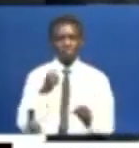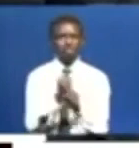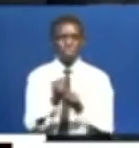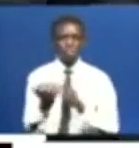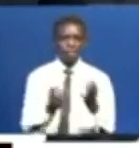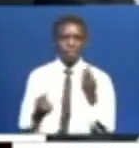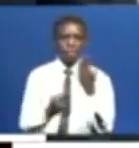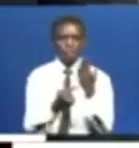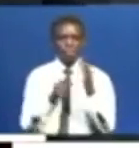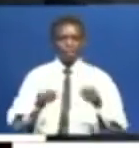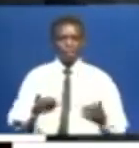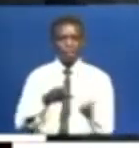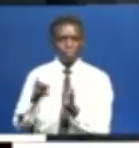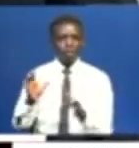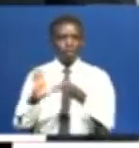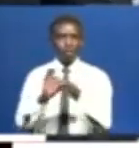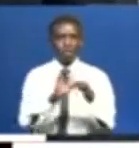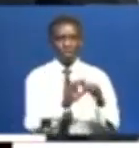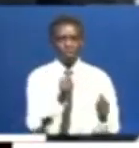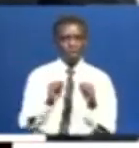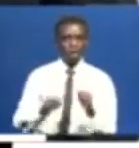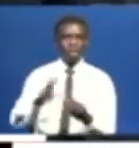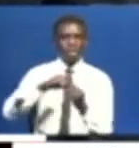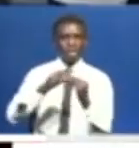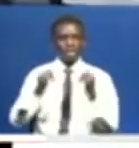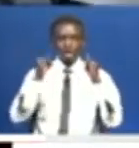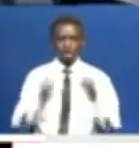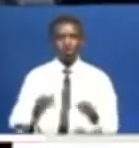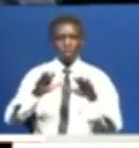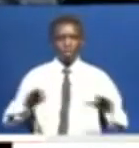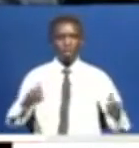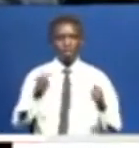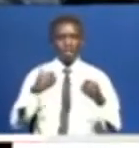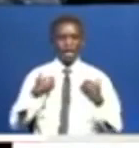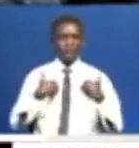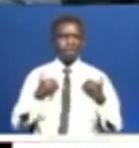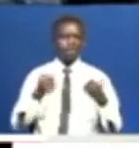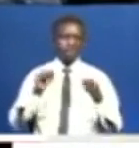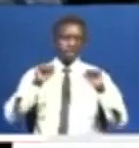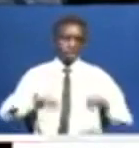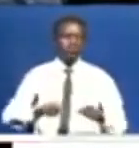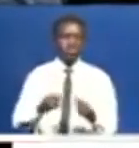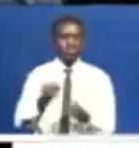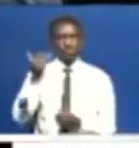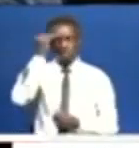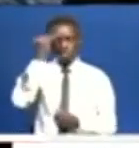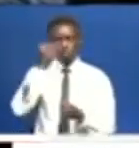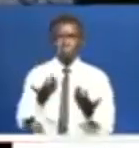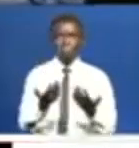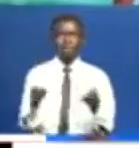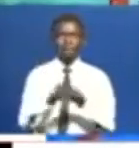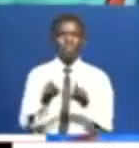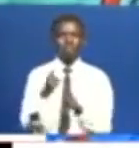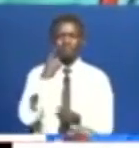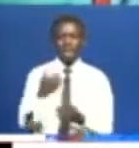buy, connections that they can create, new markets that they can explore. Stakeholders say they are committed to develop and implement measures that can